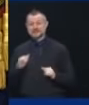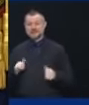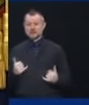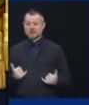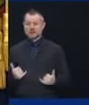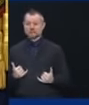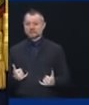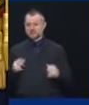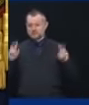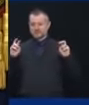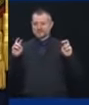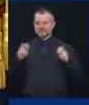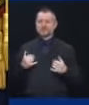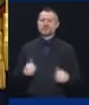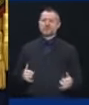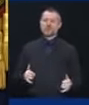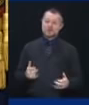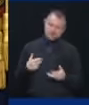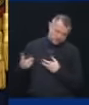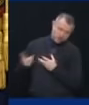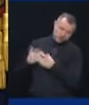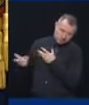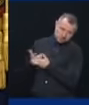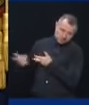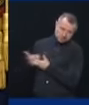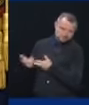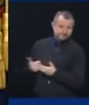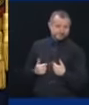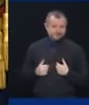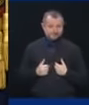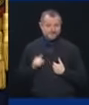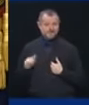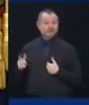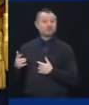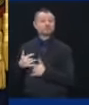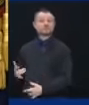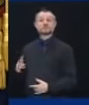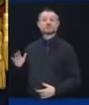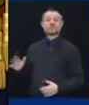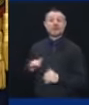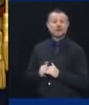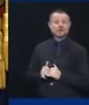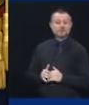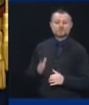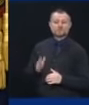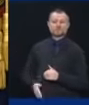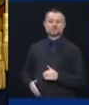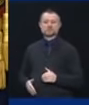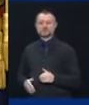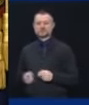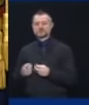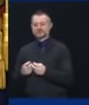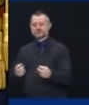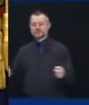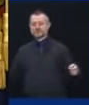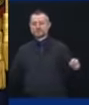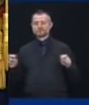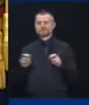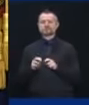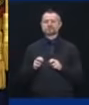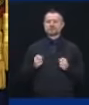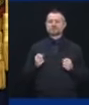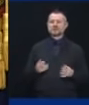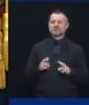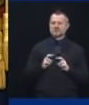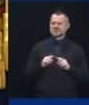play. That normally is done in a room with multiple people